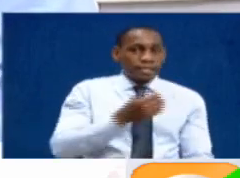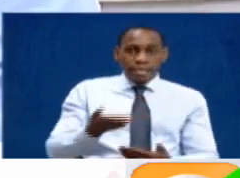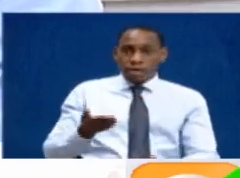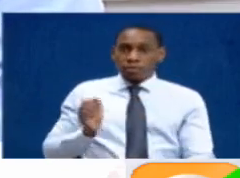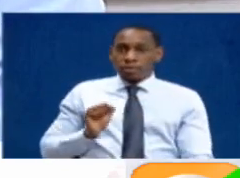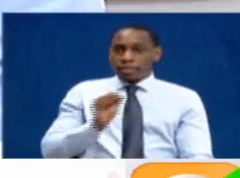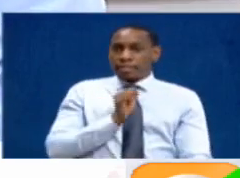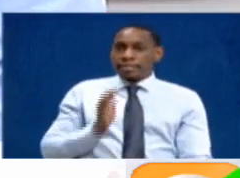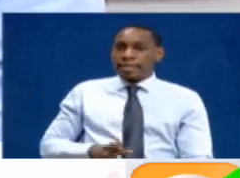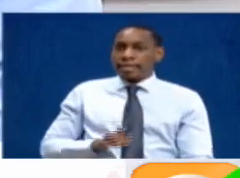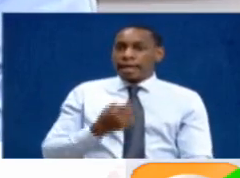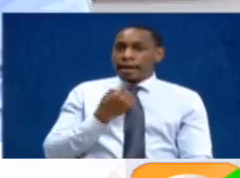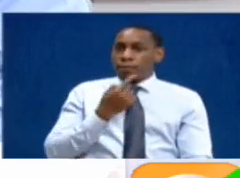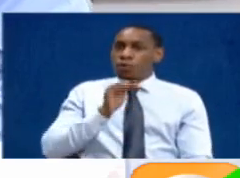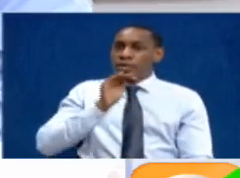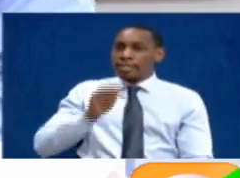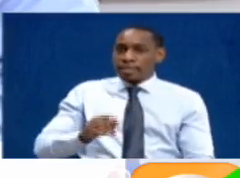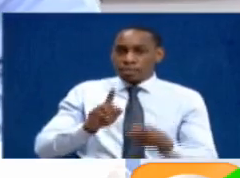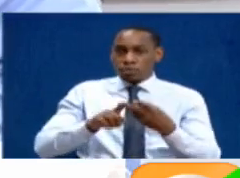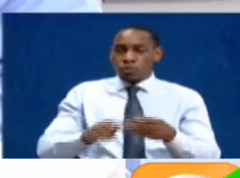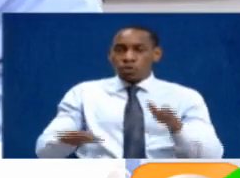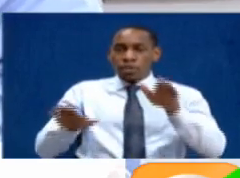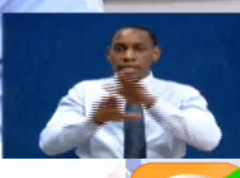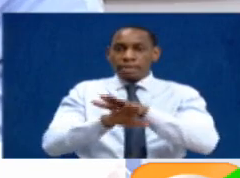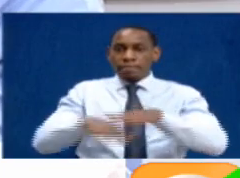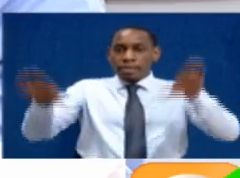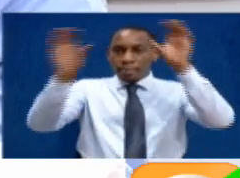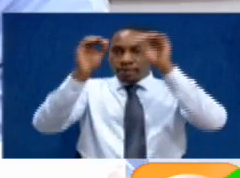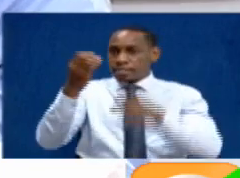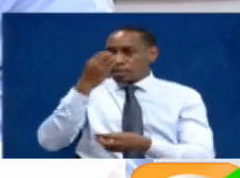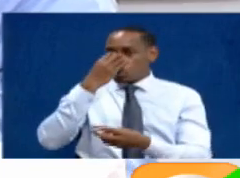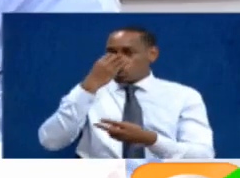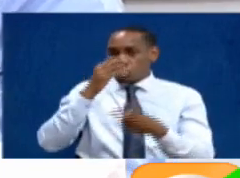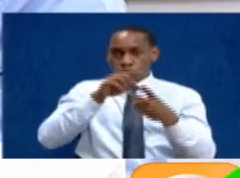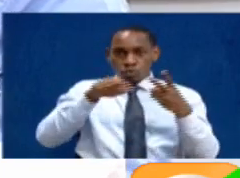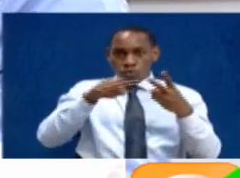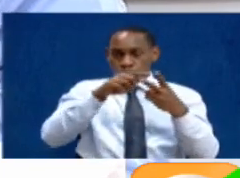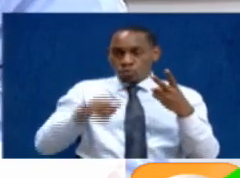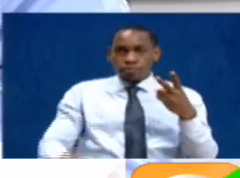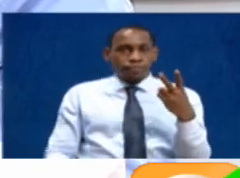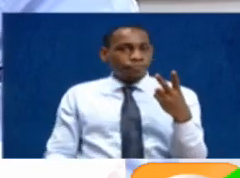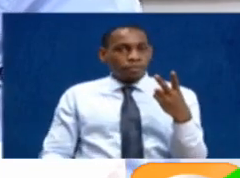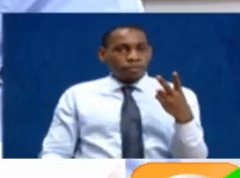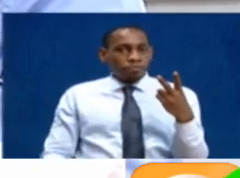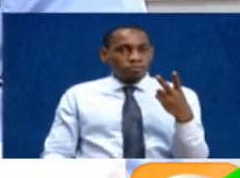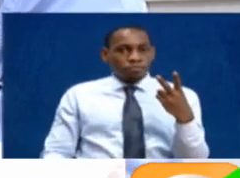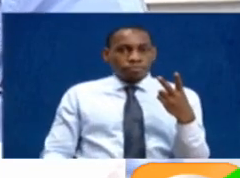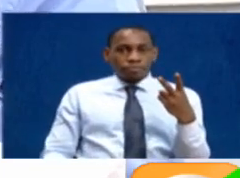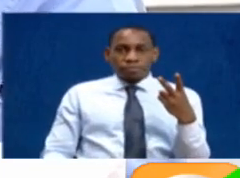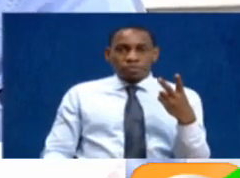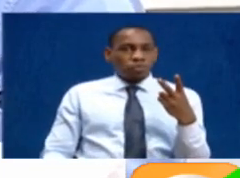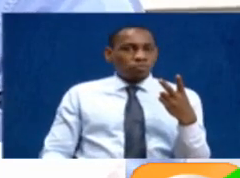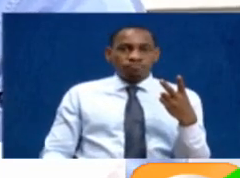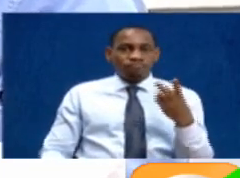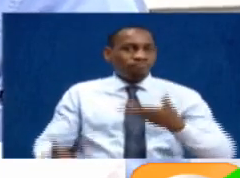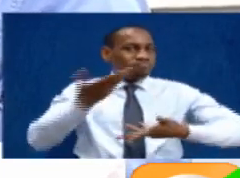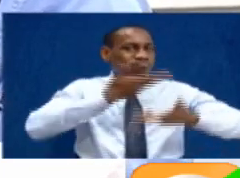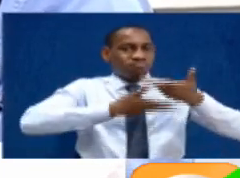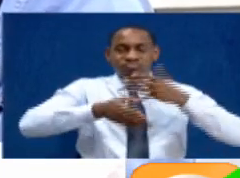Senator Gideon Moi, there's Deputy President William Ruto, and they don't get, it's like oil and